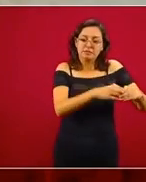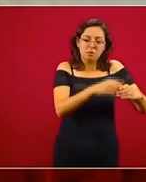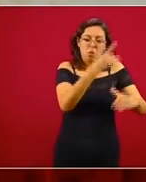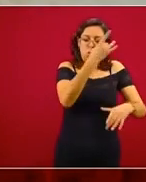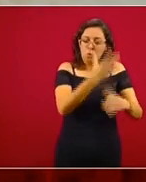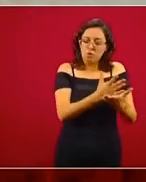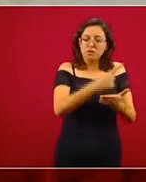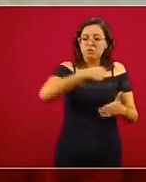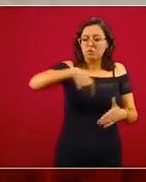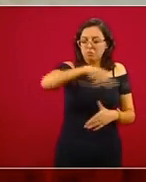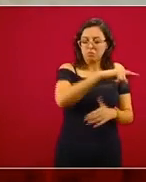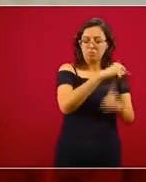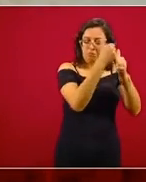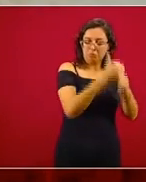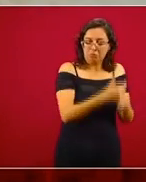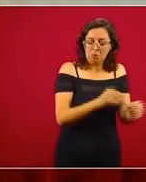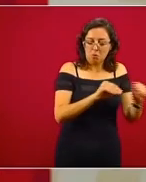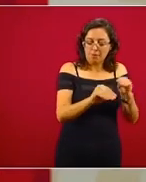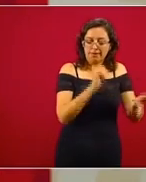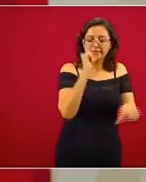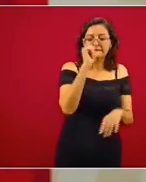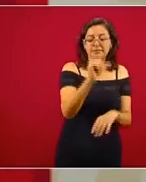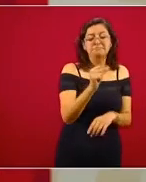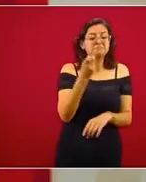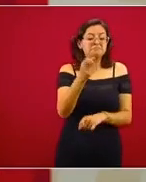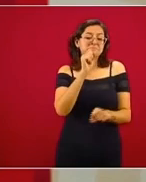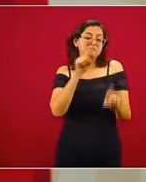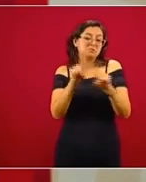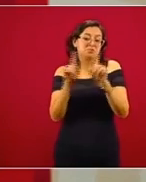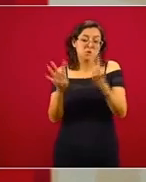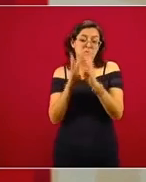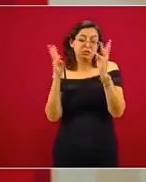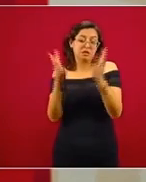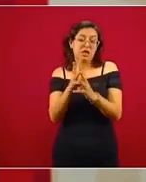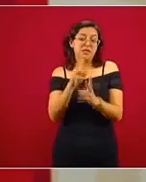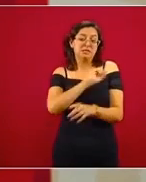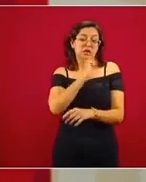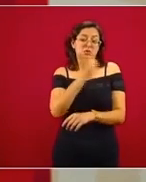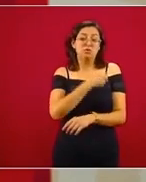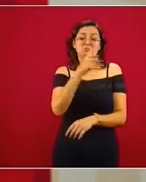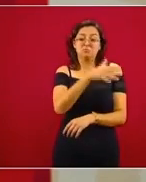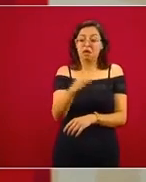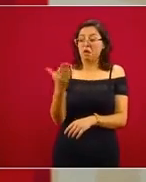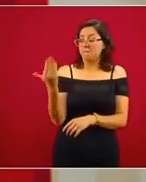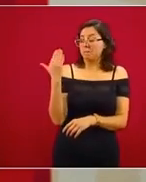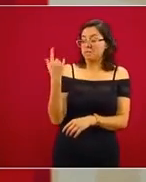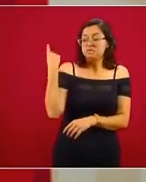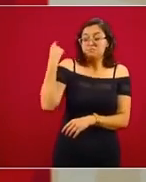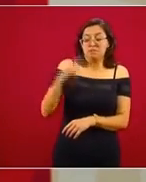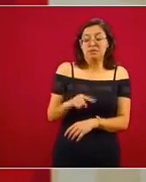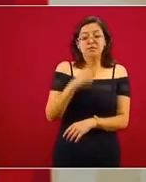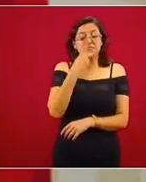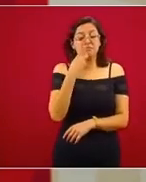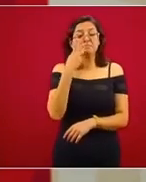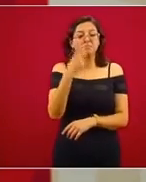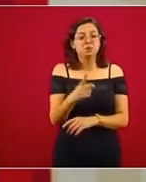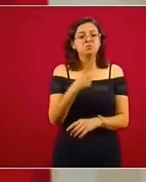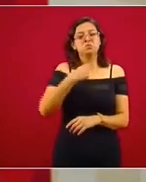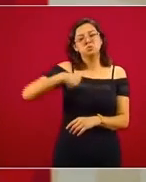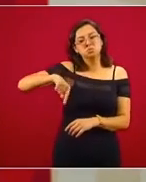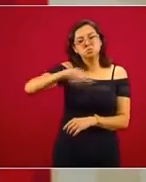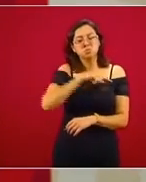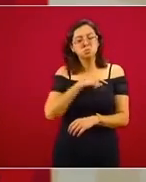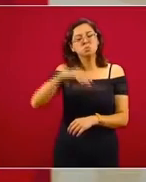to focus on the areas that have high transmission and see which areas have high transmission, which have